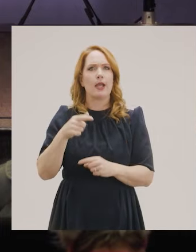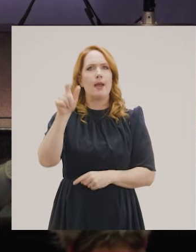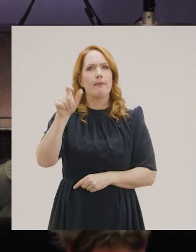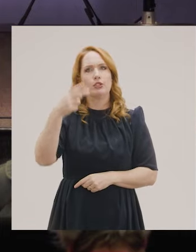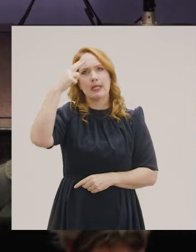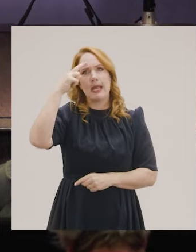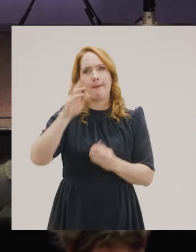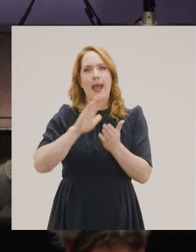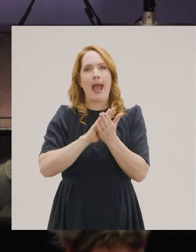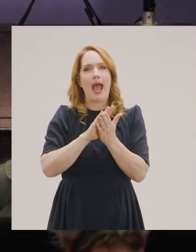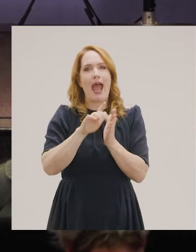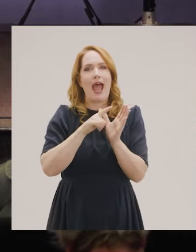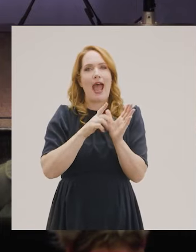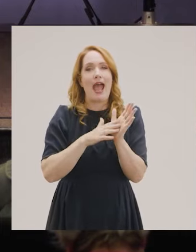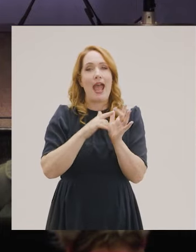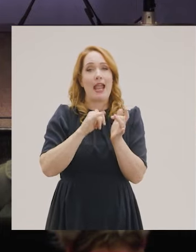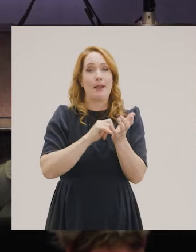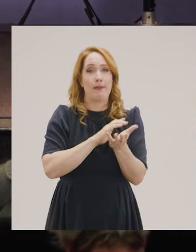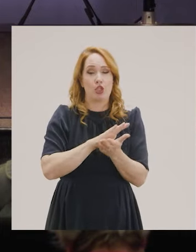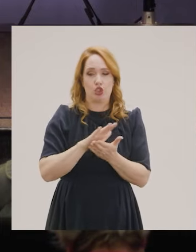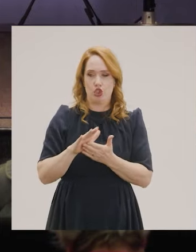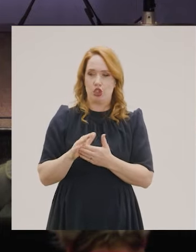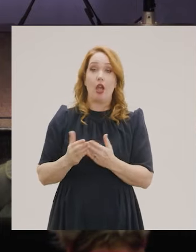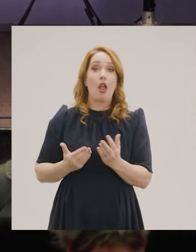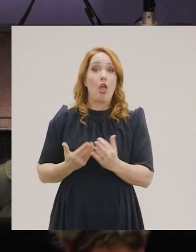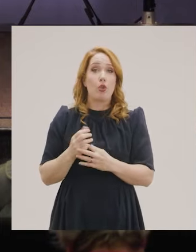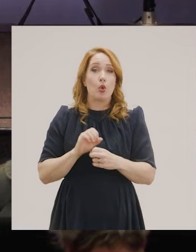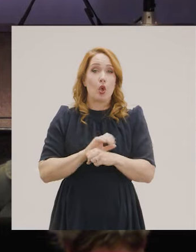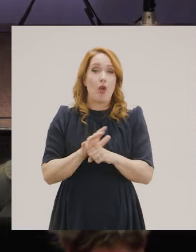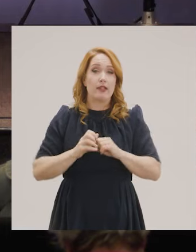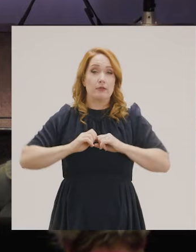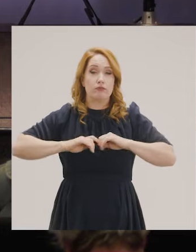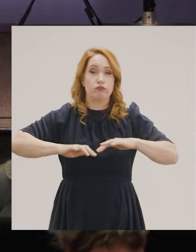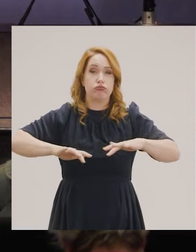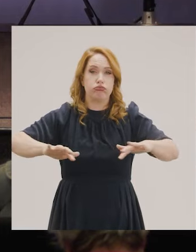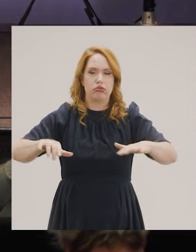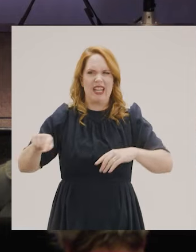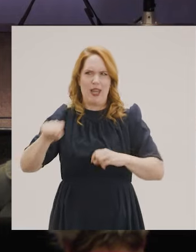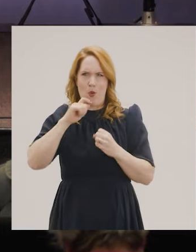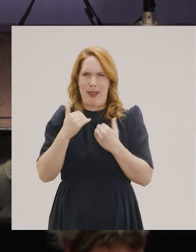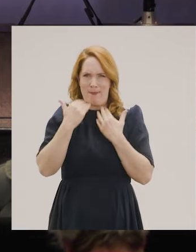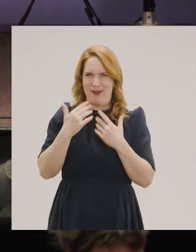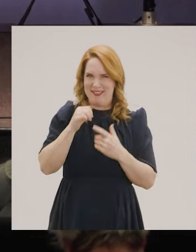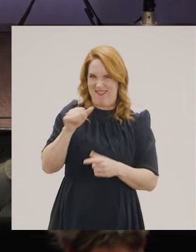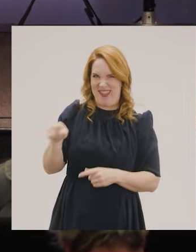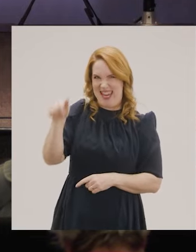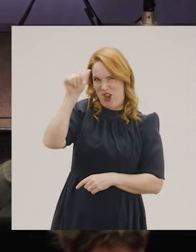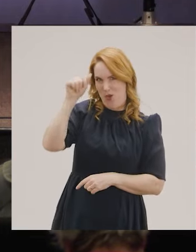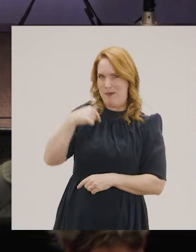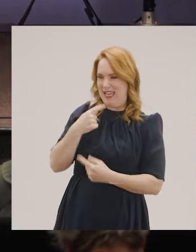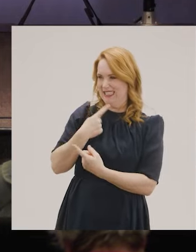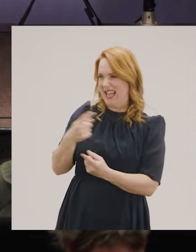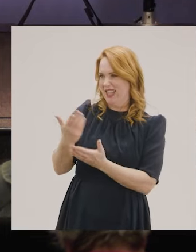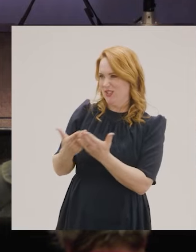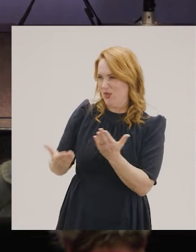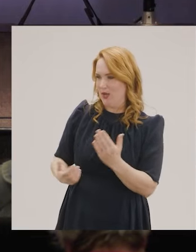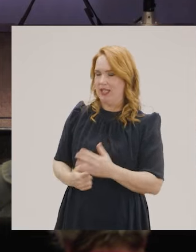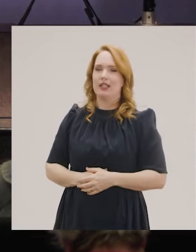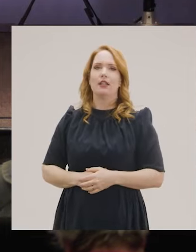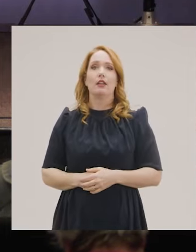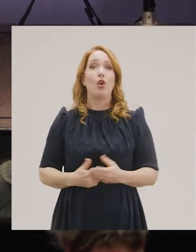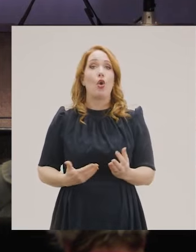doing the notices today, Hamish. Do you know, during the pandemic, and he'll be terribly embarrassed I say this, during the pandemic, when